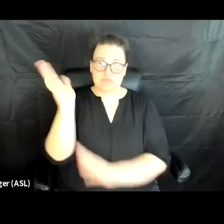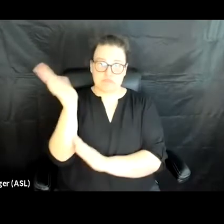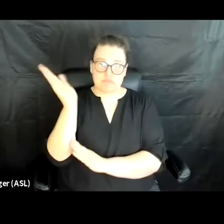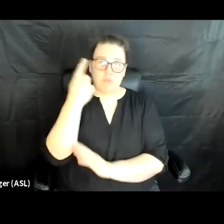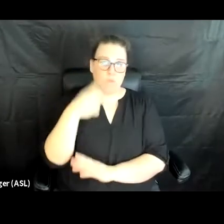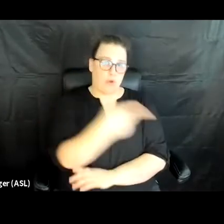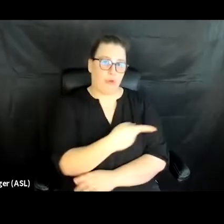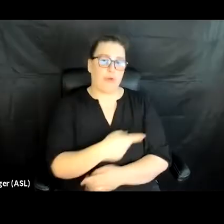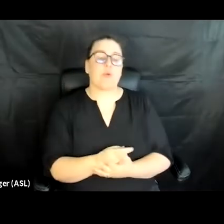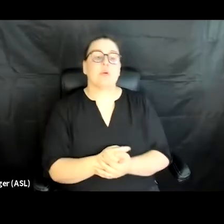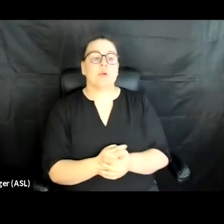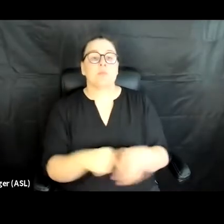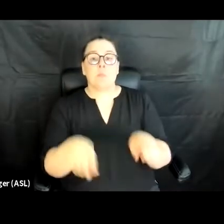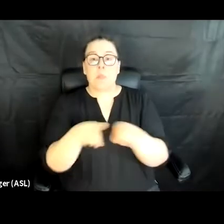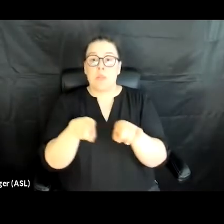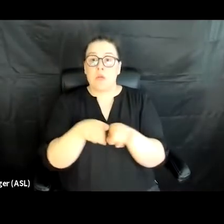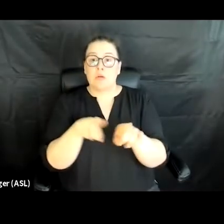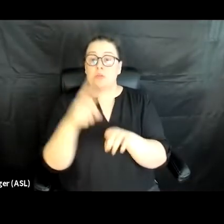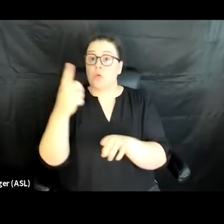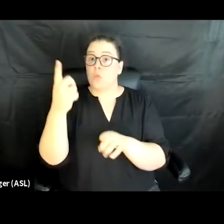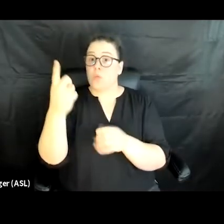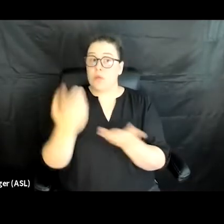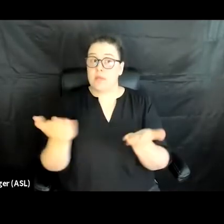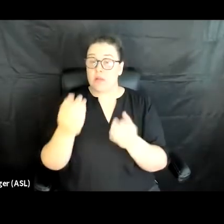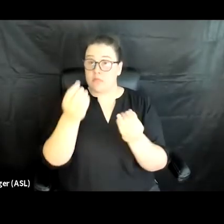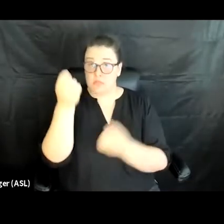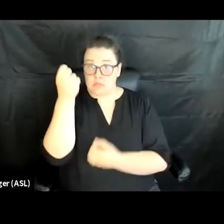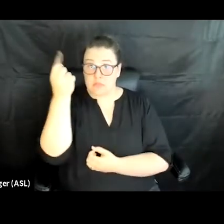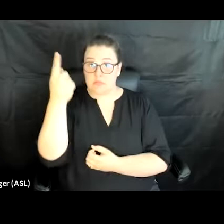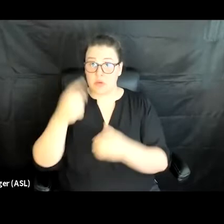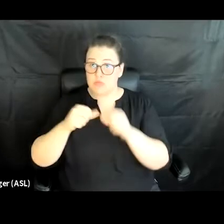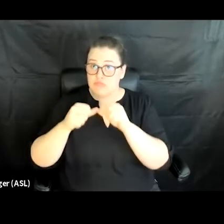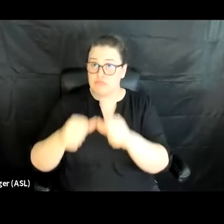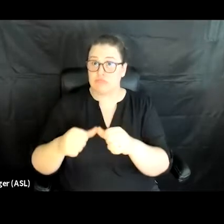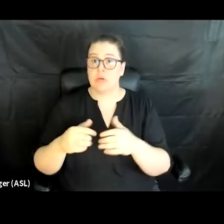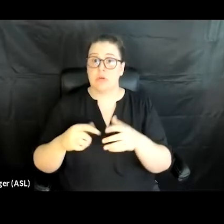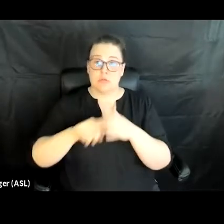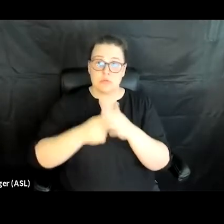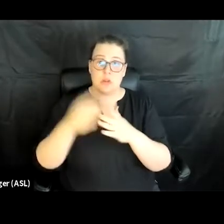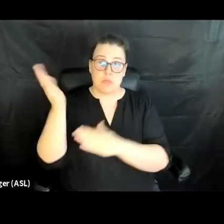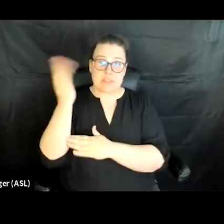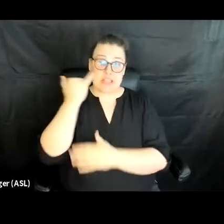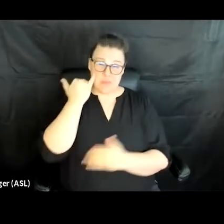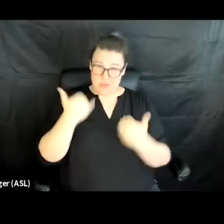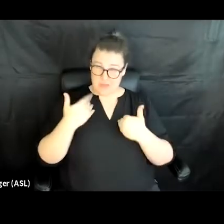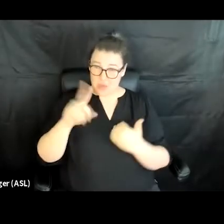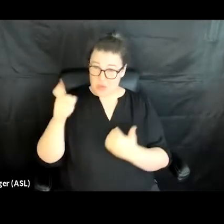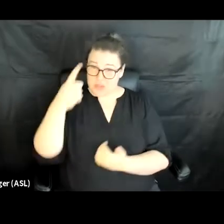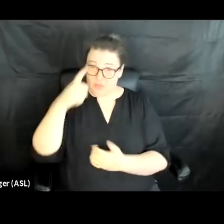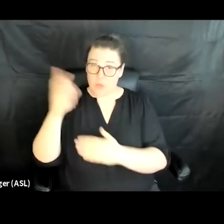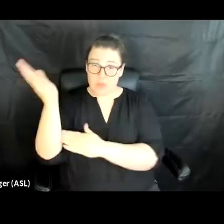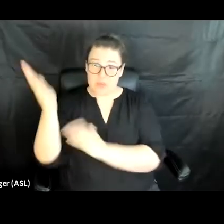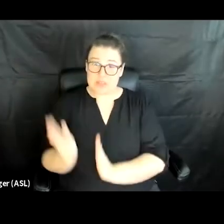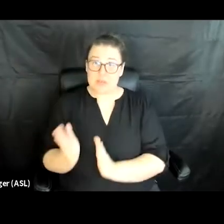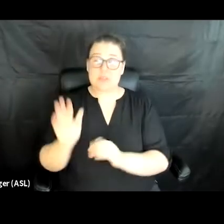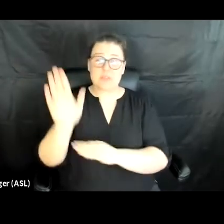had introduced. Also, one housekeeping note as we move into our presentations, if you have questions for any of our presenters